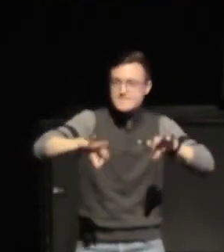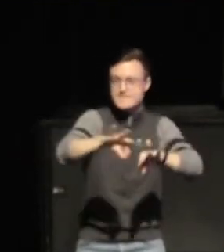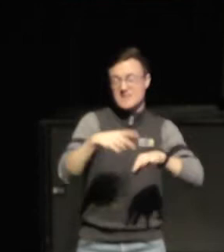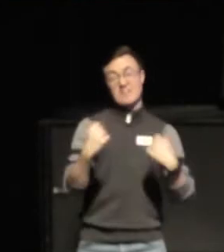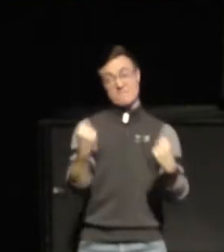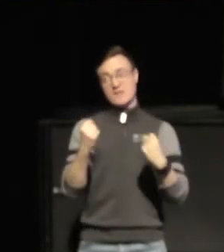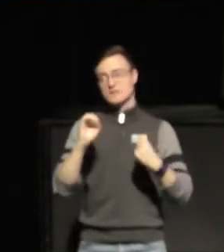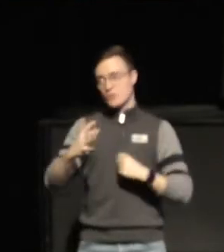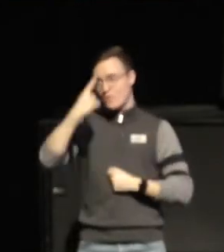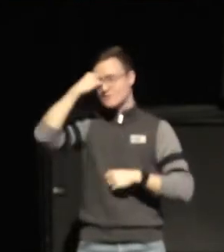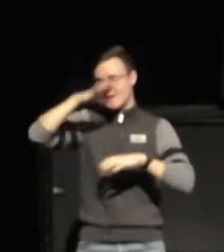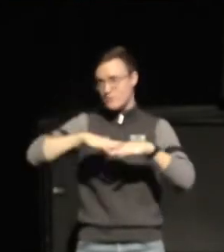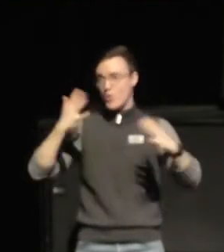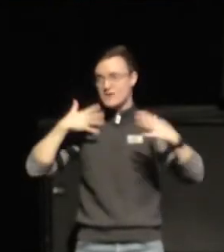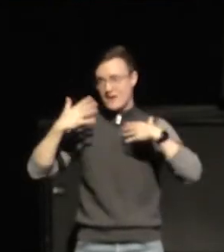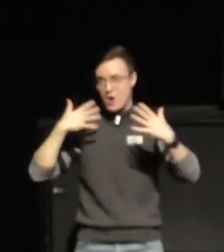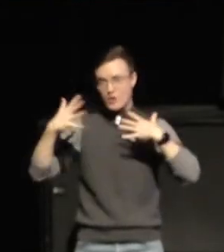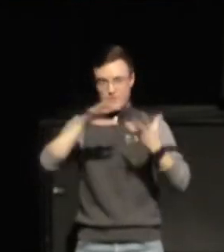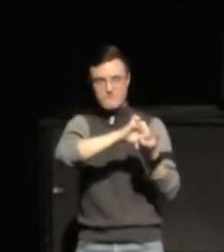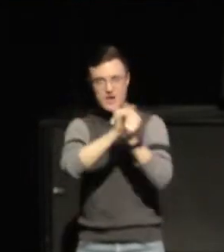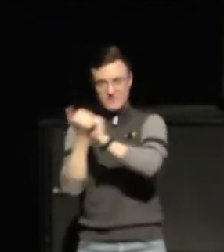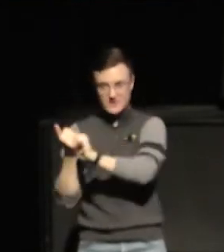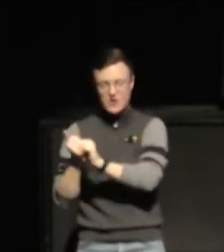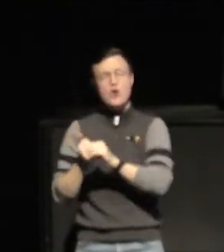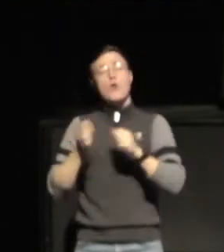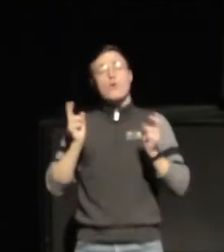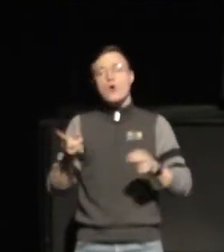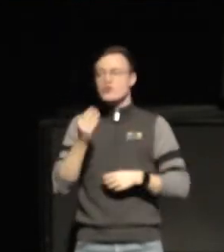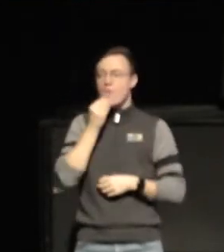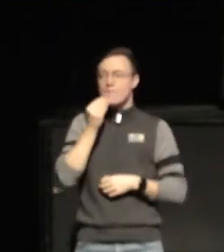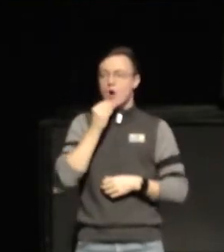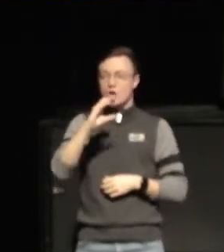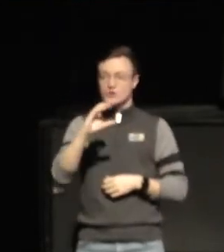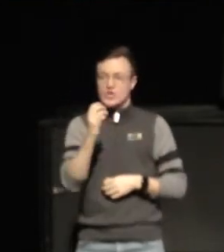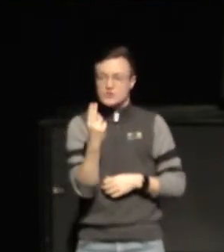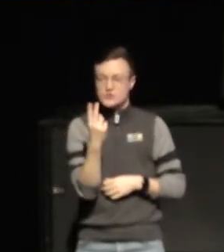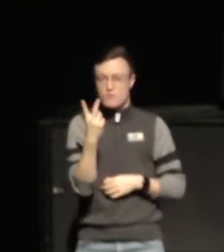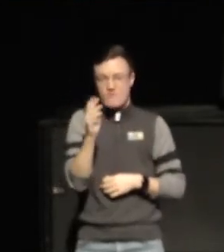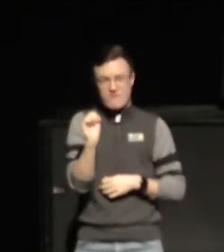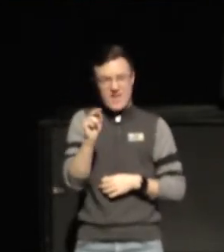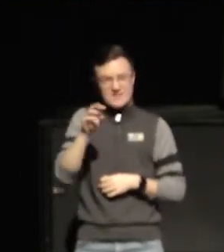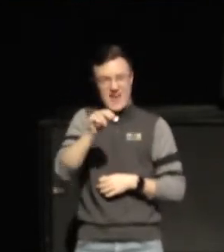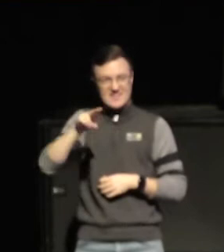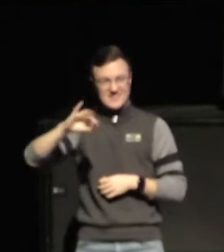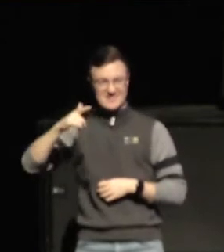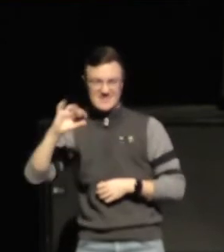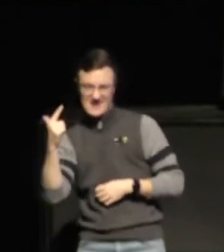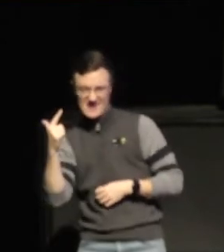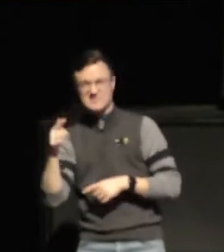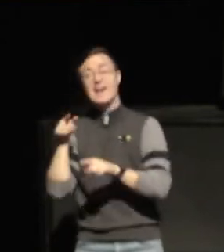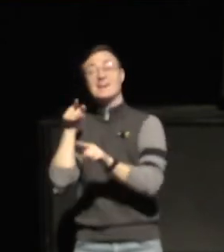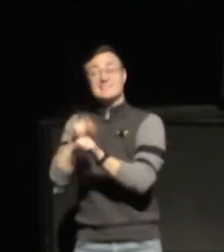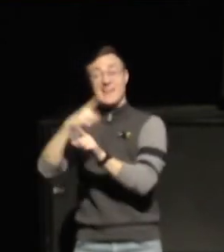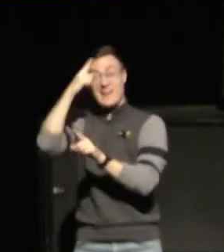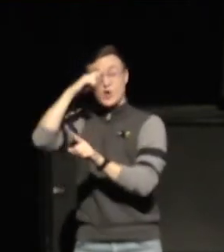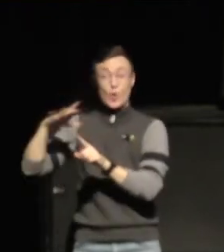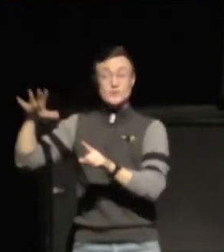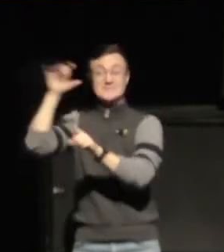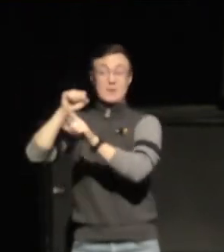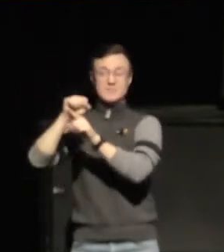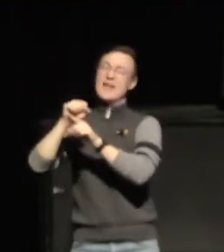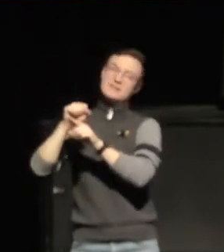of climate change, and also this notion of food sovereignty that Louise mentioned previously, which is a developing concept